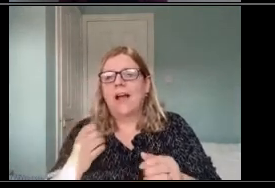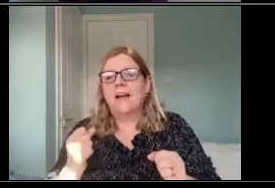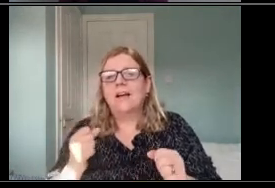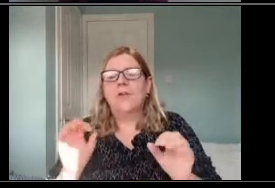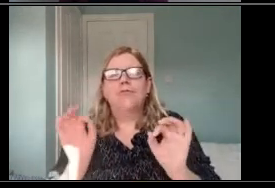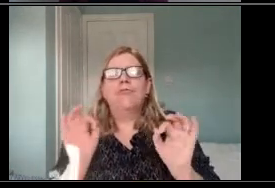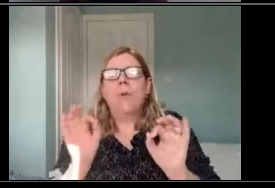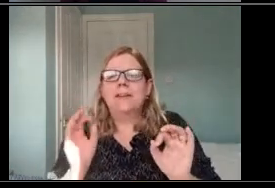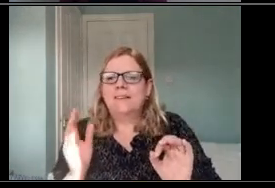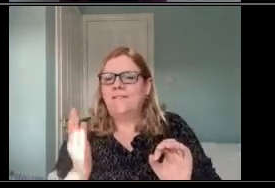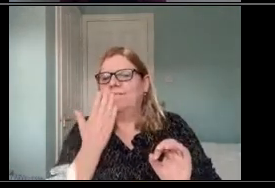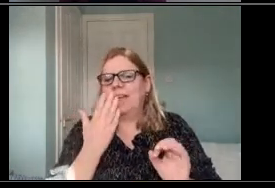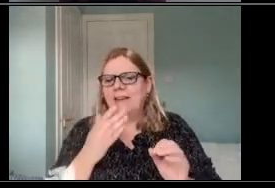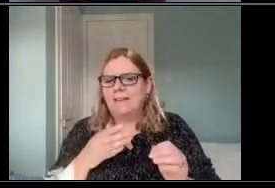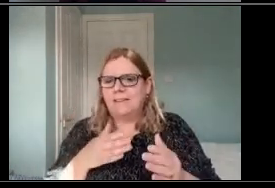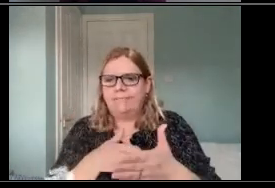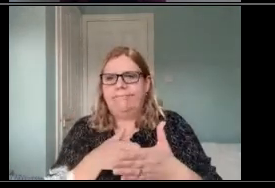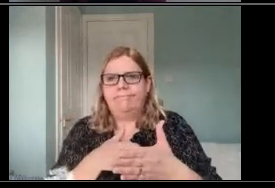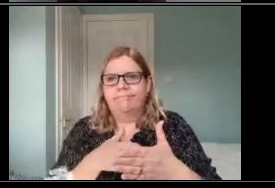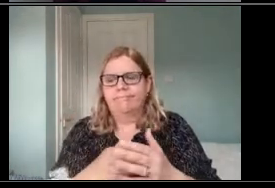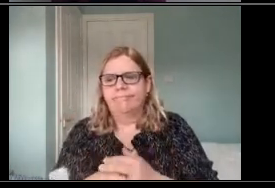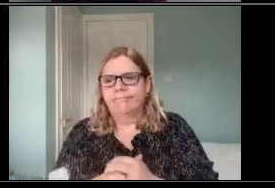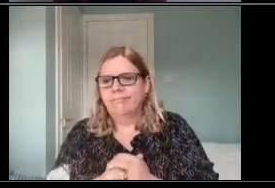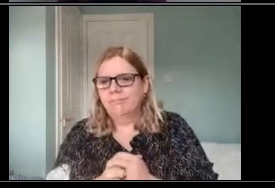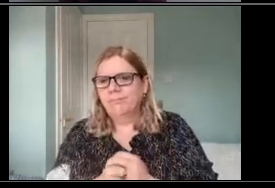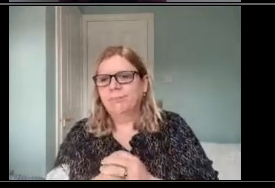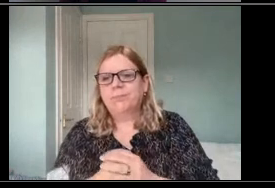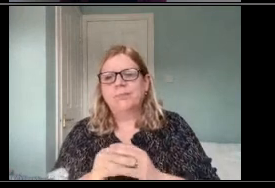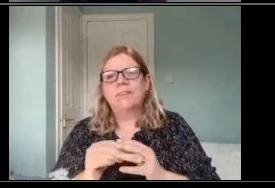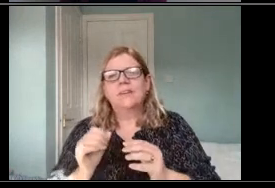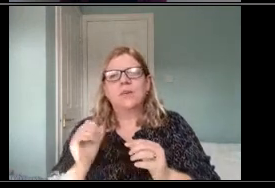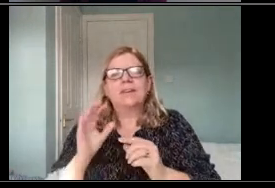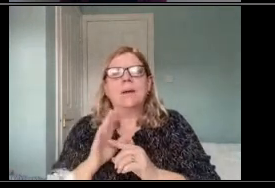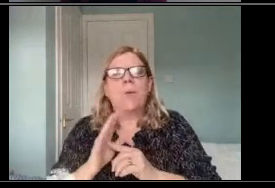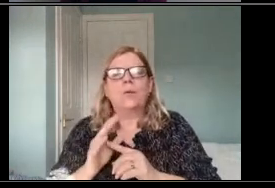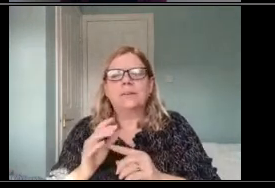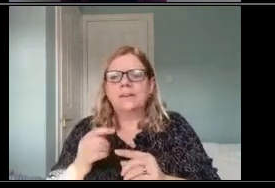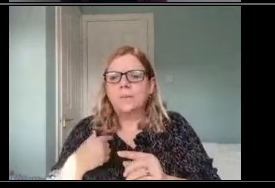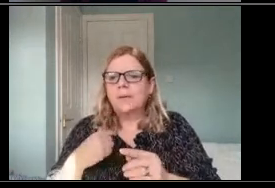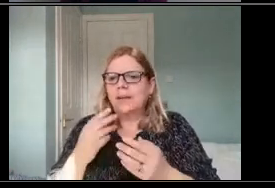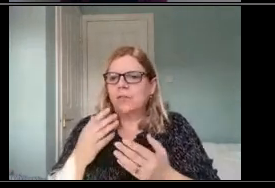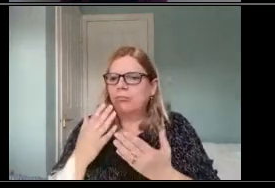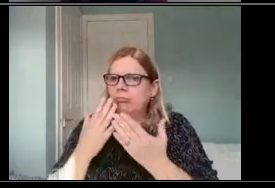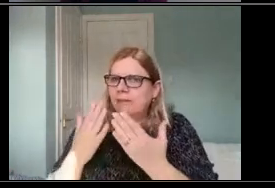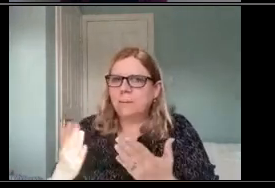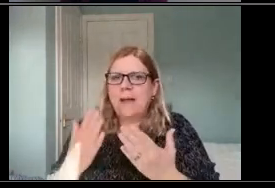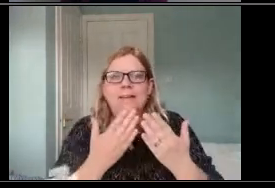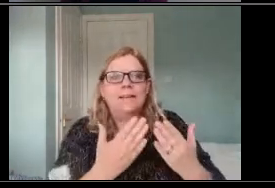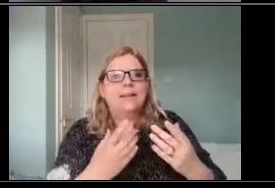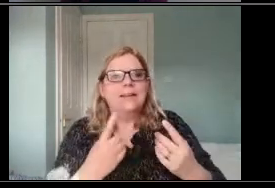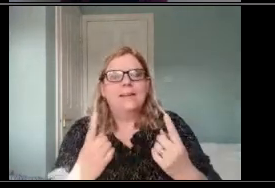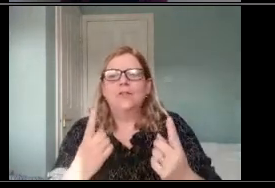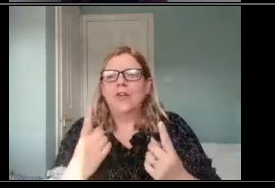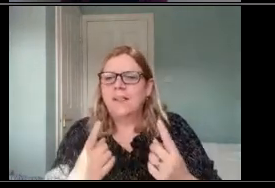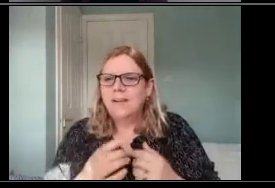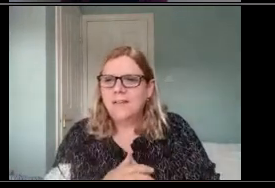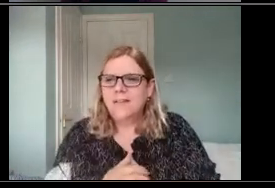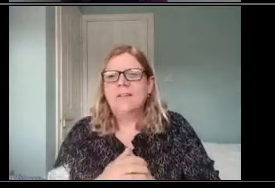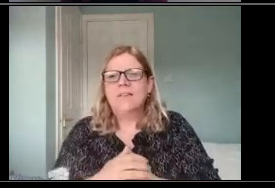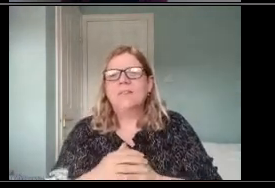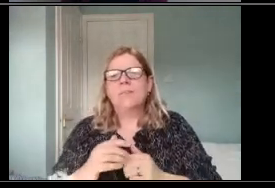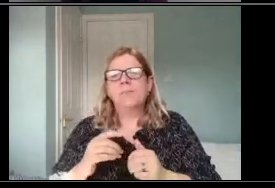Well, I mean, it's my dream that we get to that figure, that nobody faces exclusion. I think, you know,